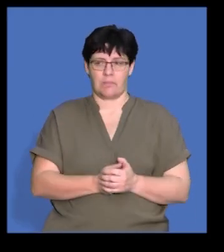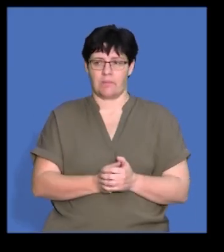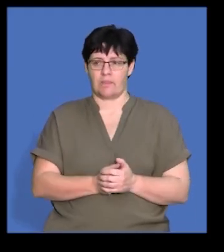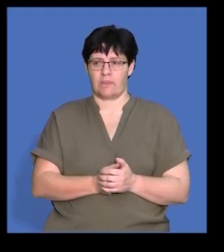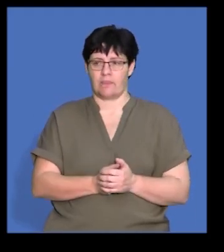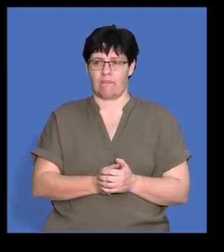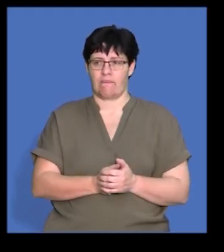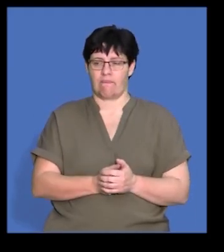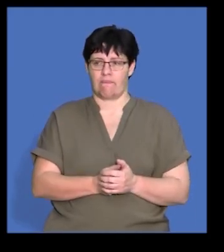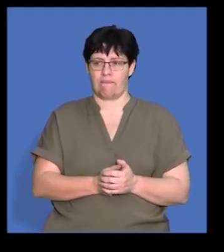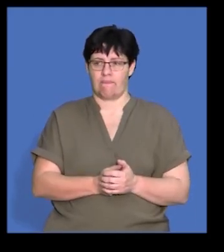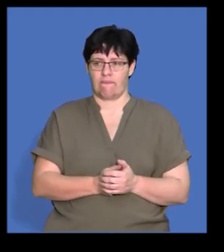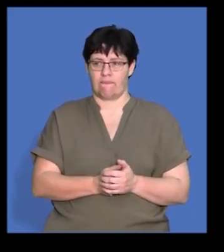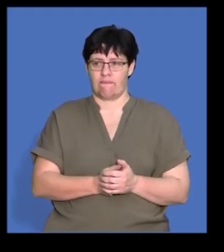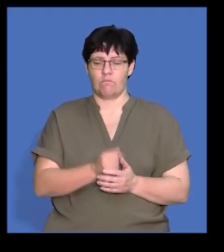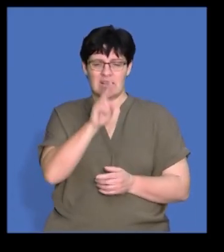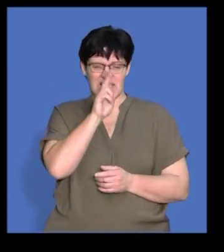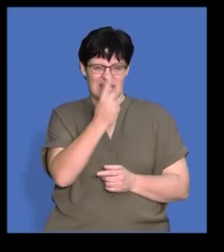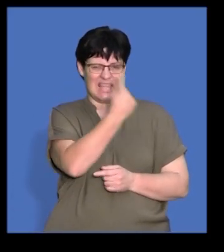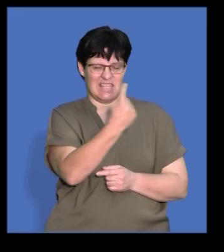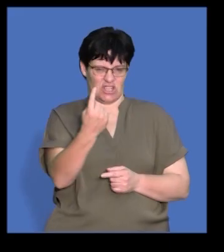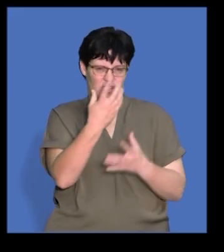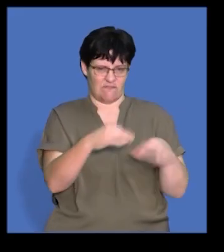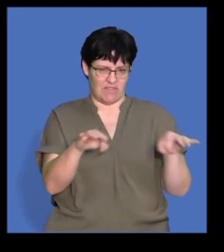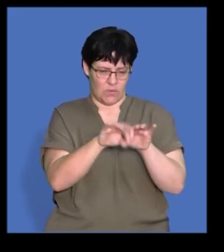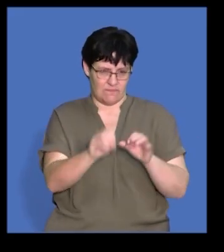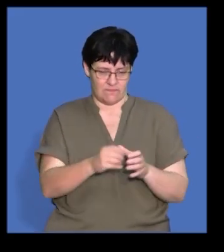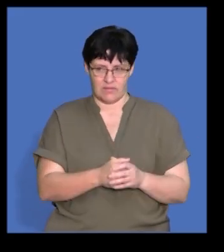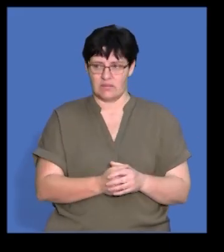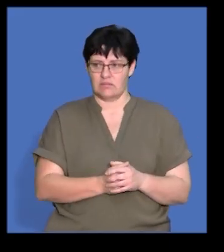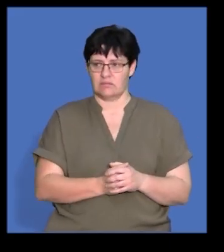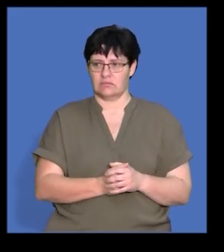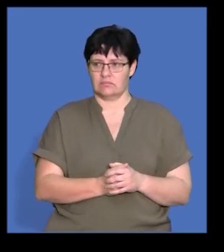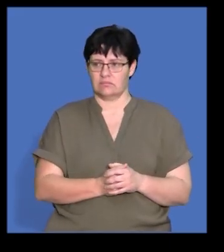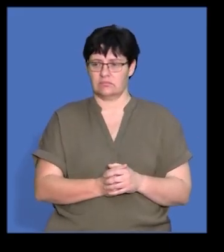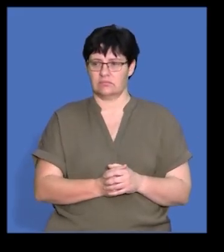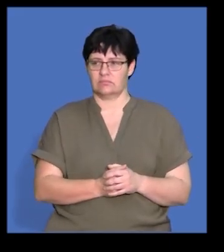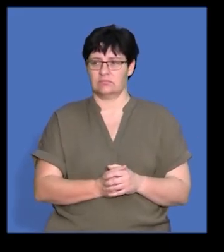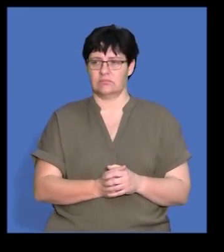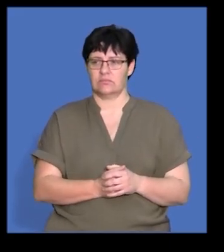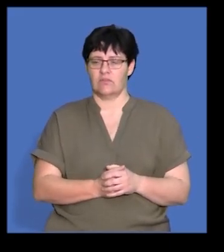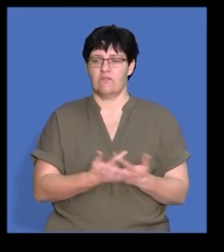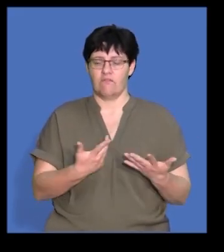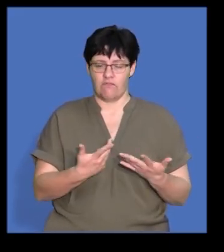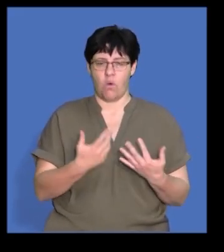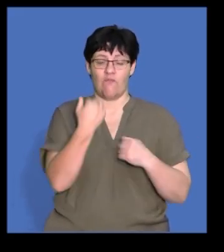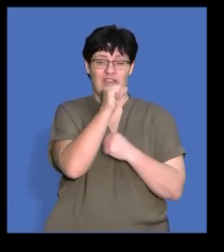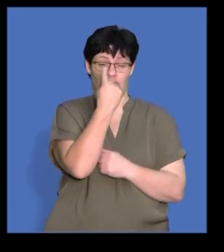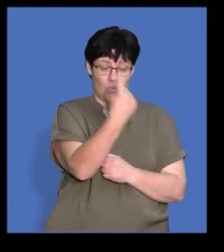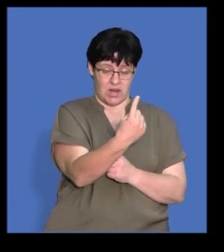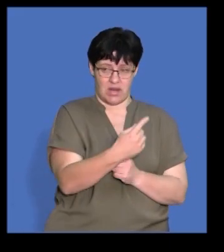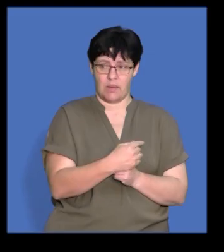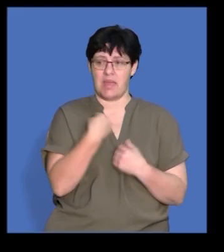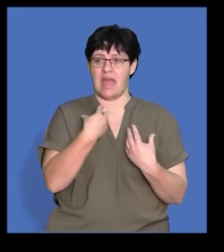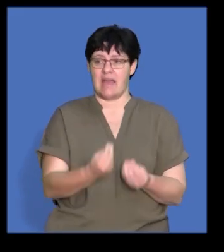my graph, so that I can see each one of these values. I'm going to do one at a time. Okay, so factory 1,